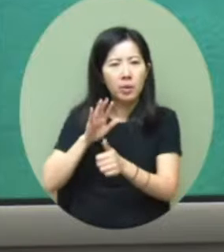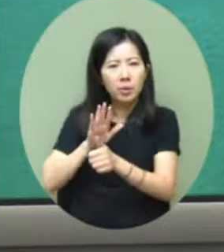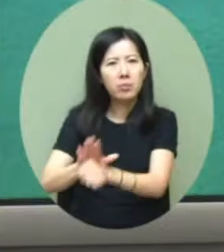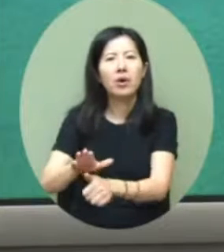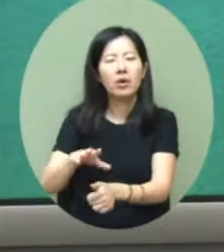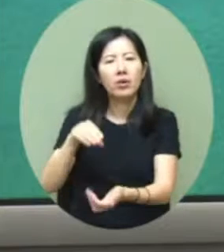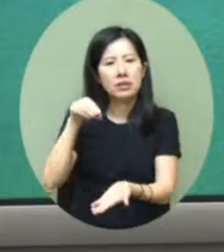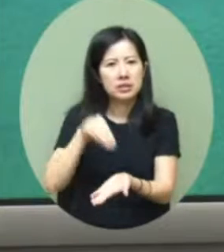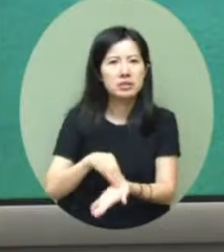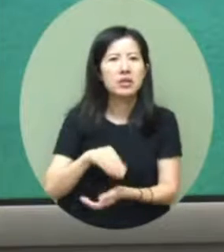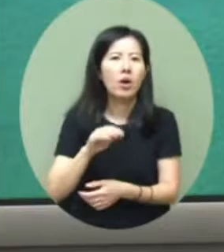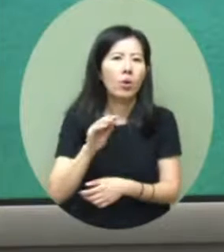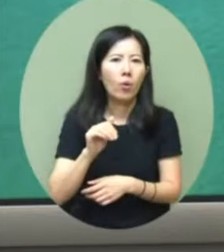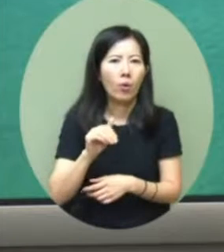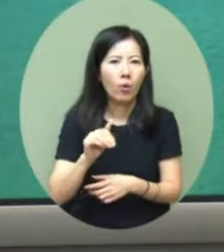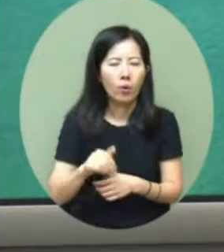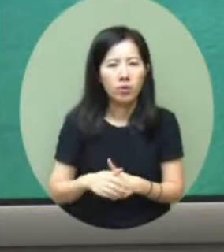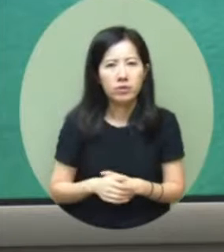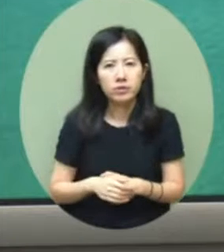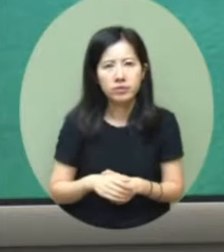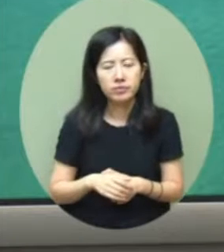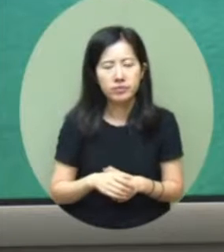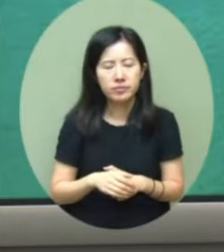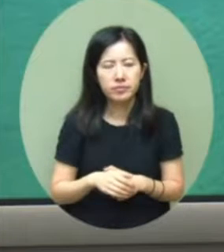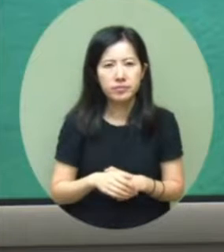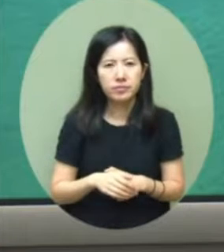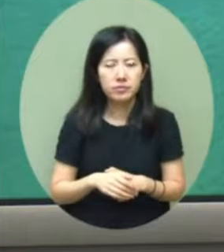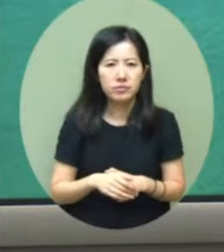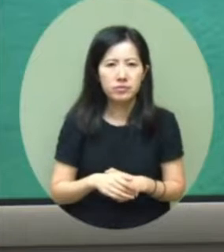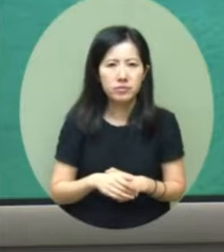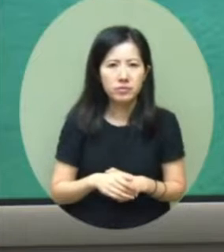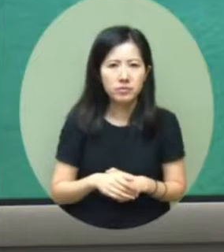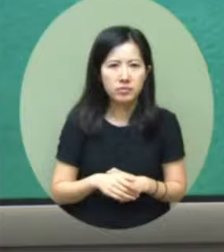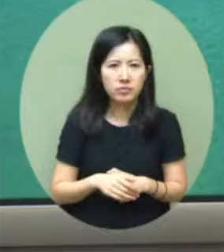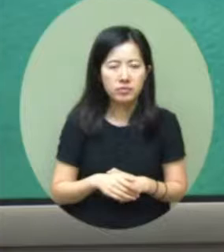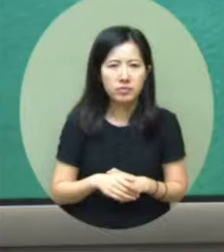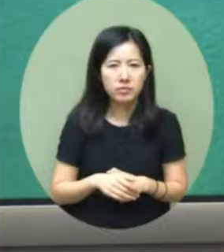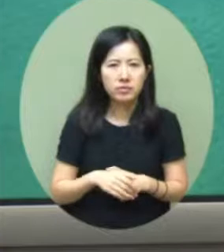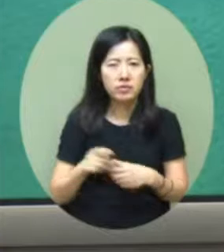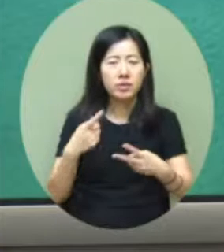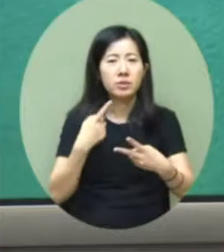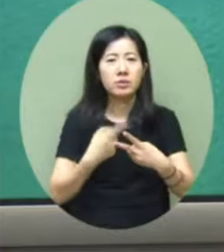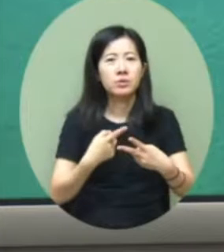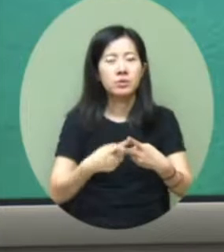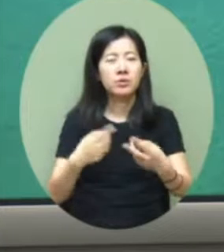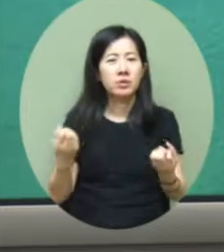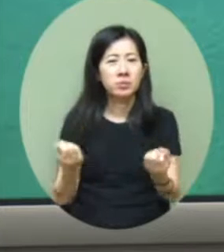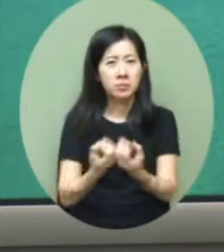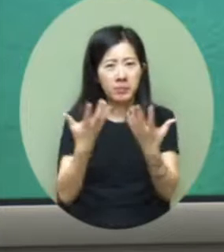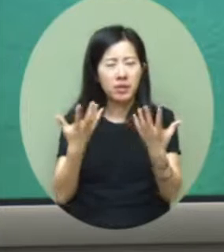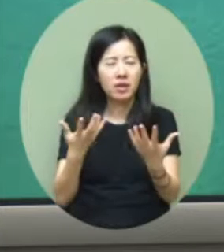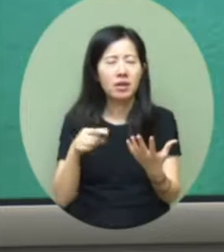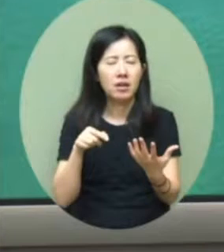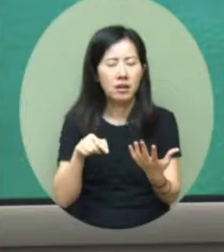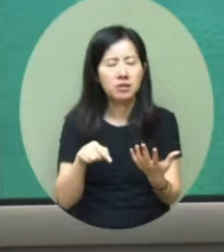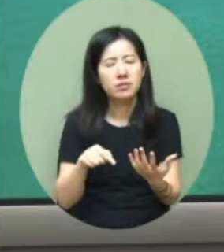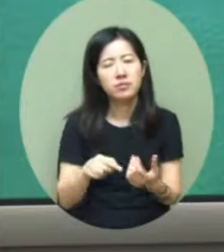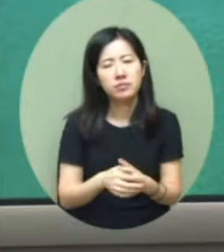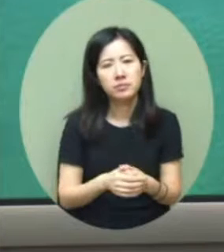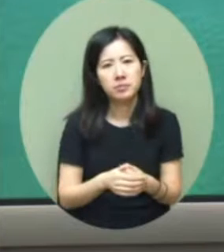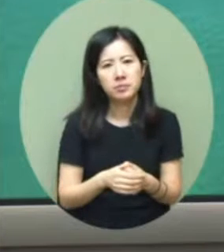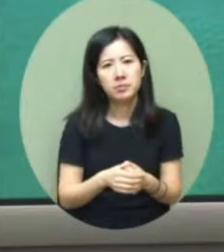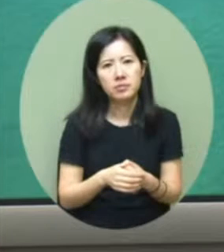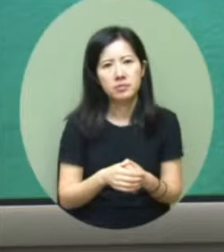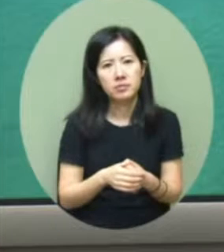bereaved families. We will provide assistance to the families as far as possible.